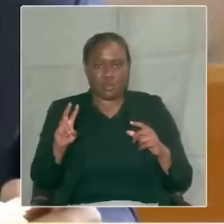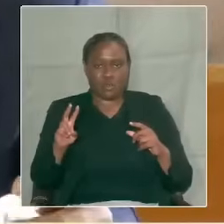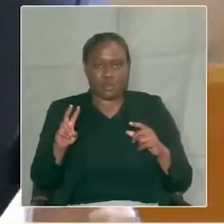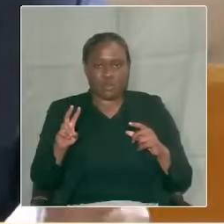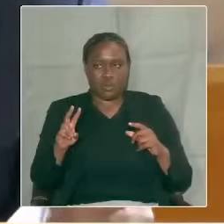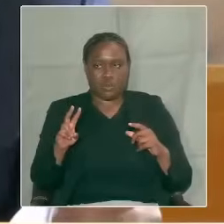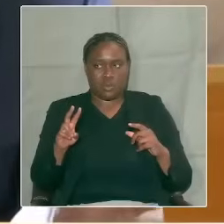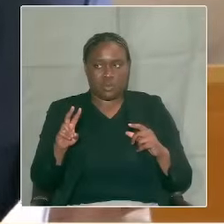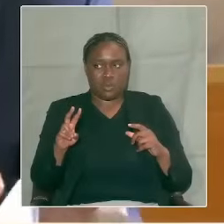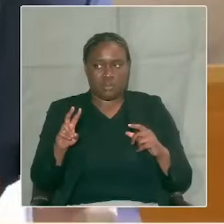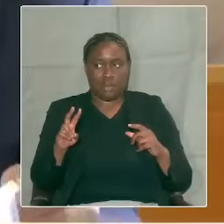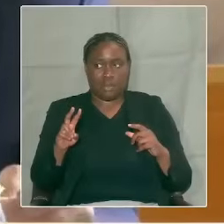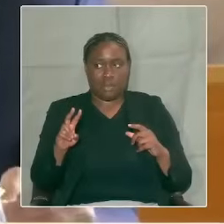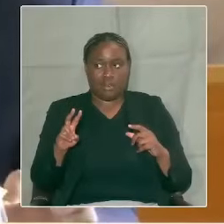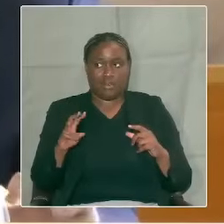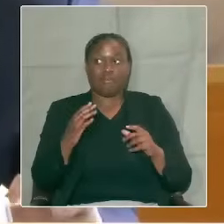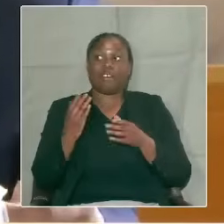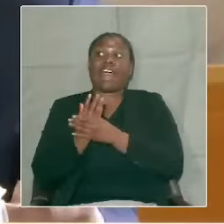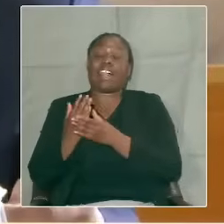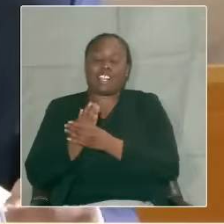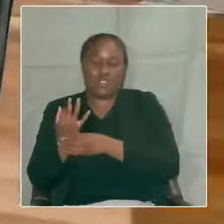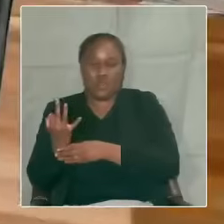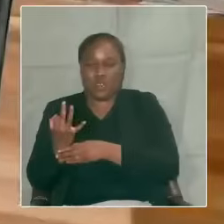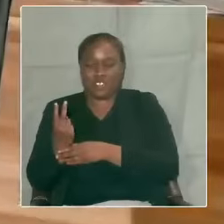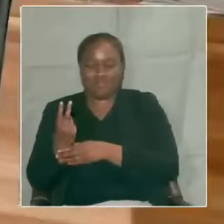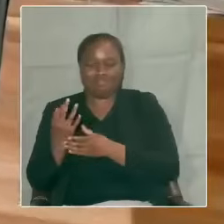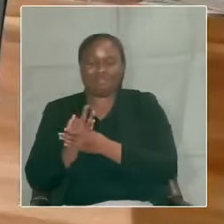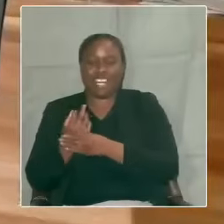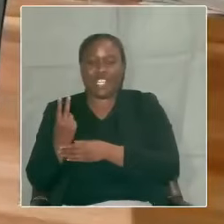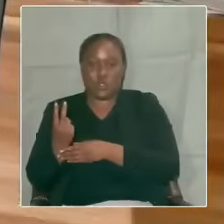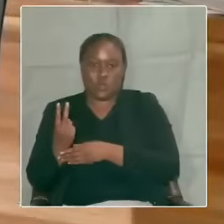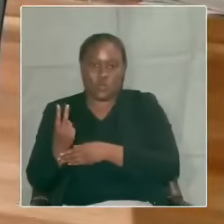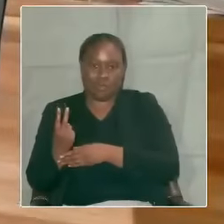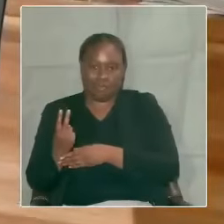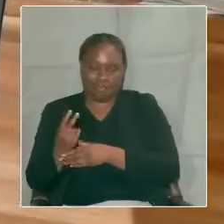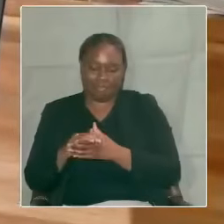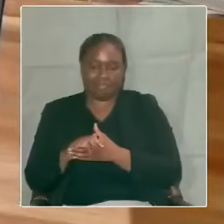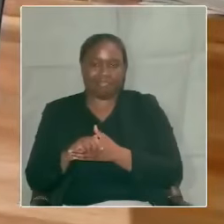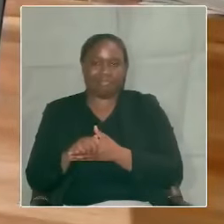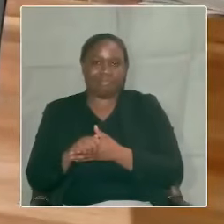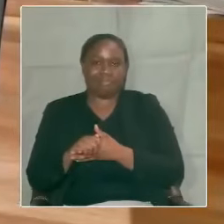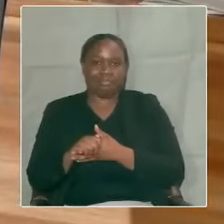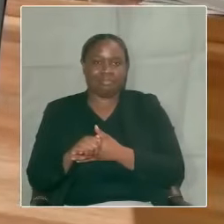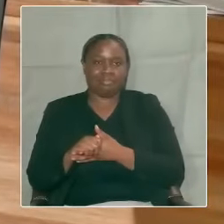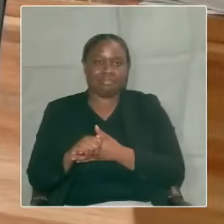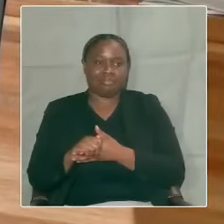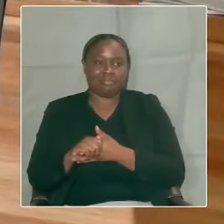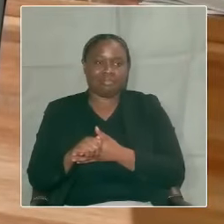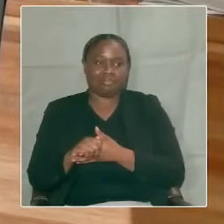Thank you, Mr. Mtao. Thank you. We'll come back to some of those details later.